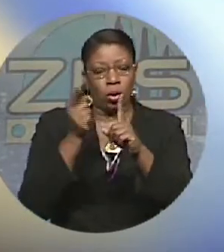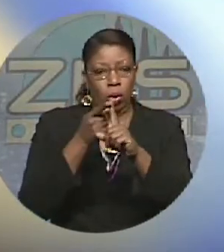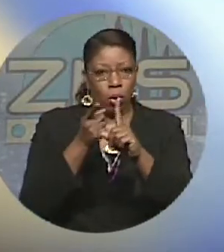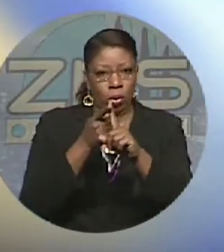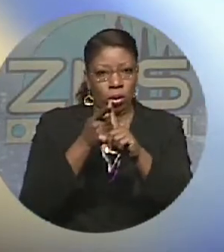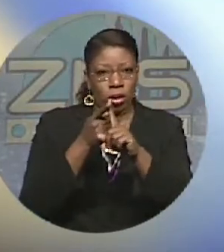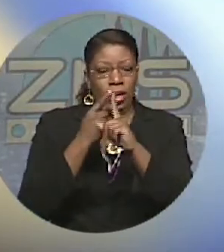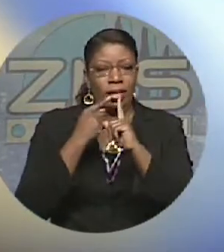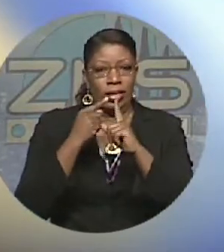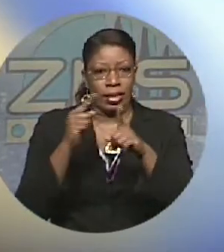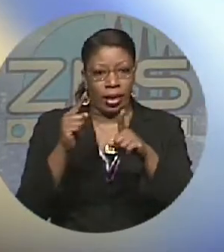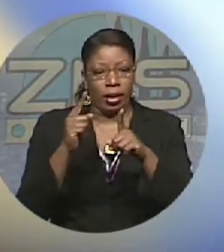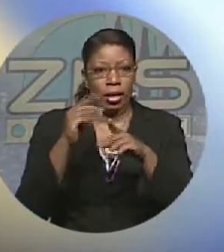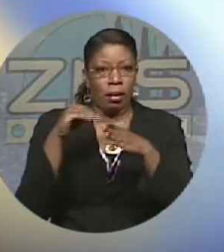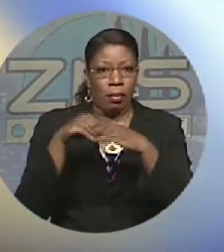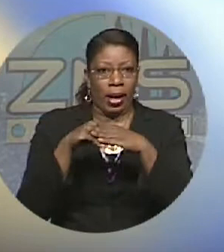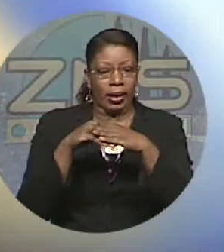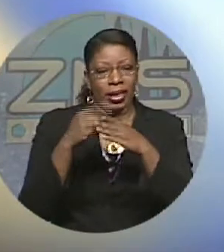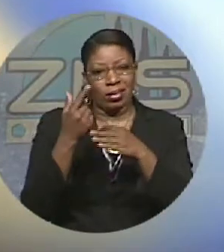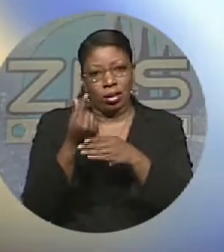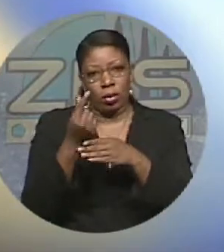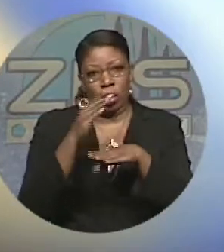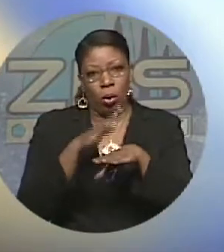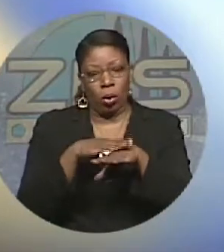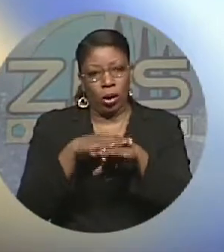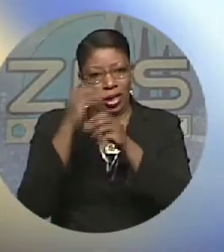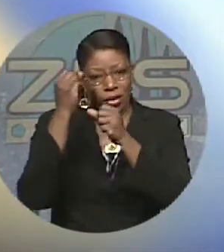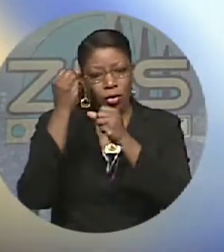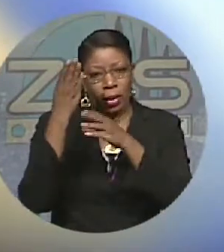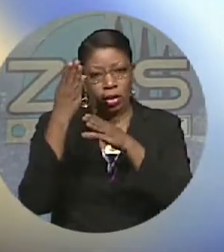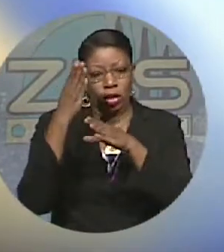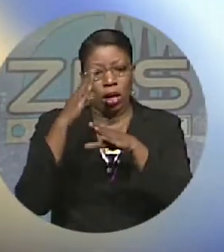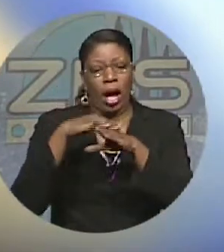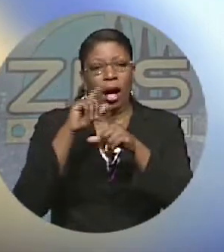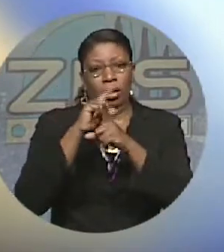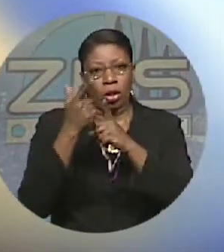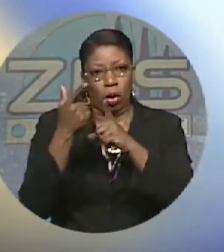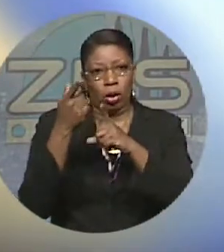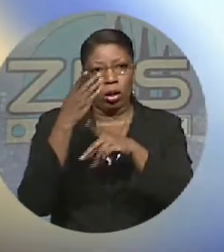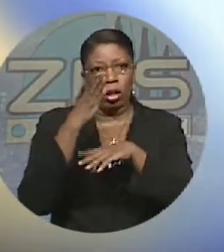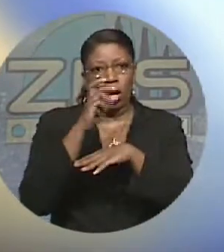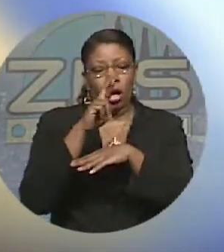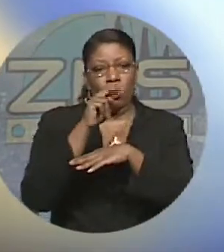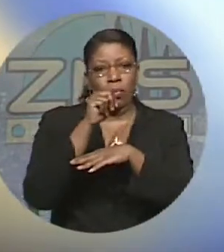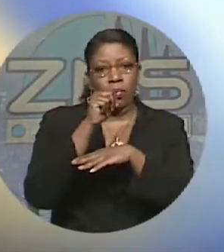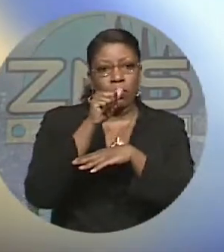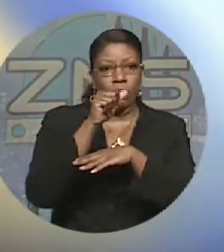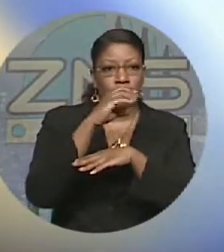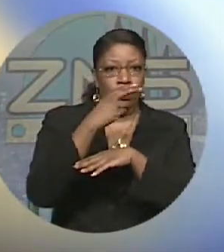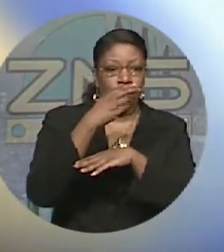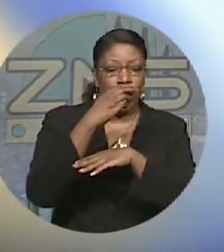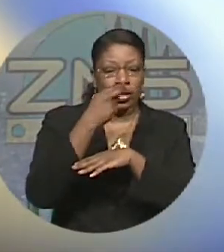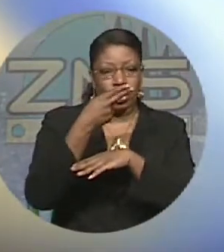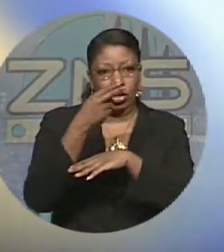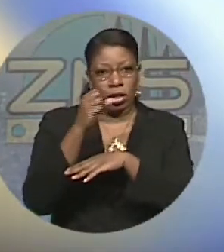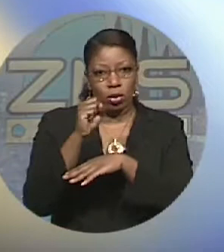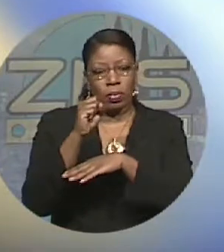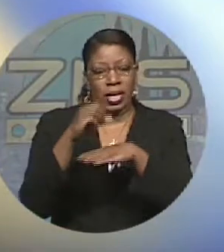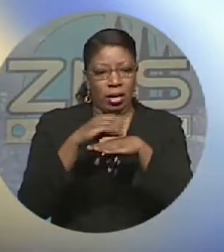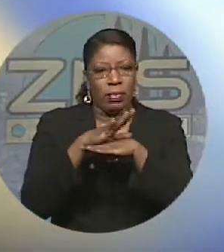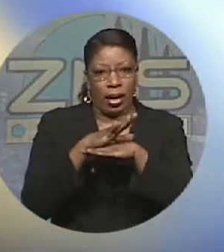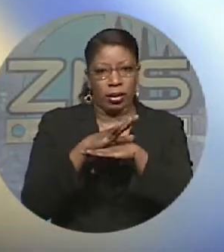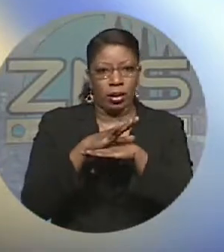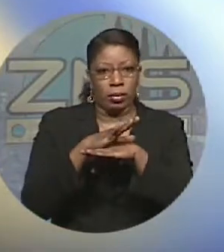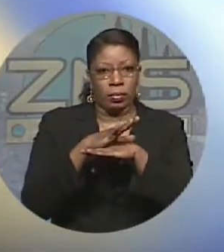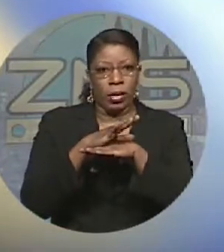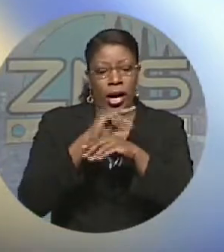just moments ago, the bank gave little specifics regarding how the local branches would be impacted, saying only that Scotiabank's recent